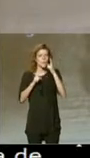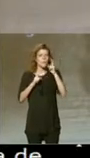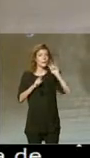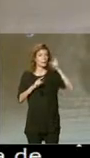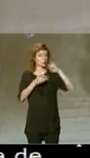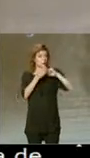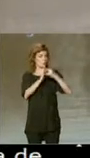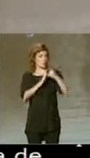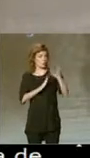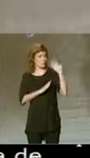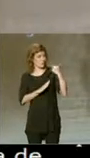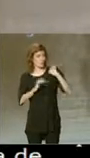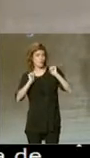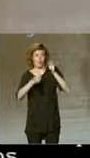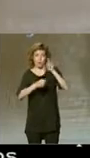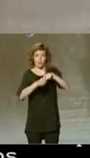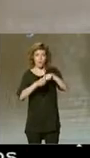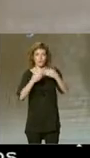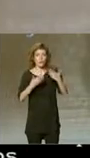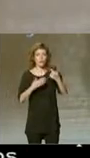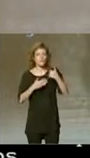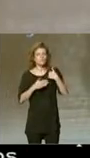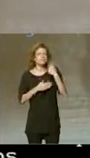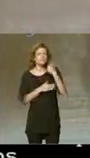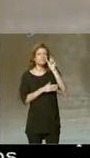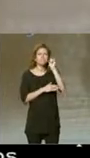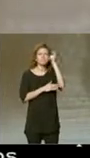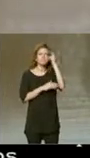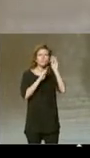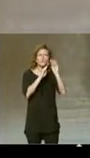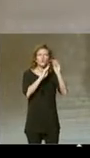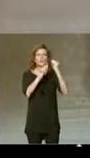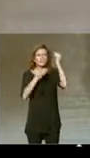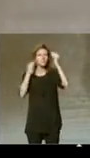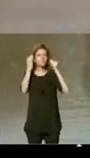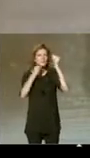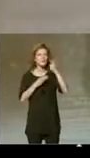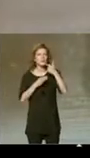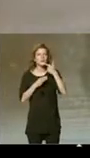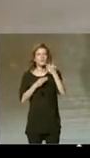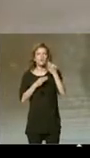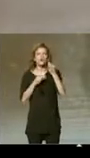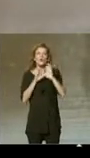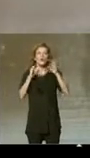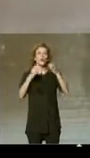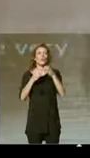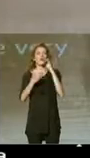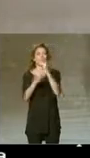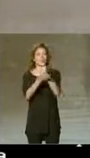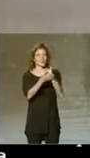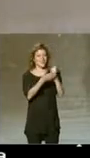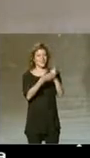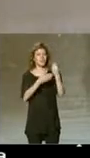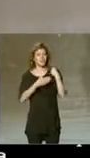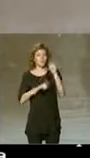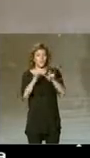one of the main projects where I was involved, since the very beginning, they considered the possibility